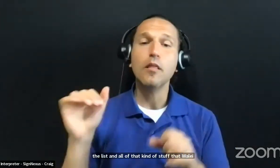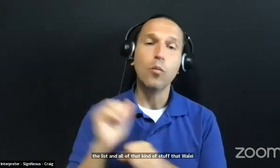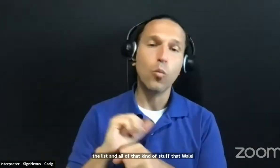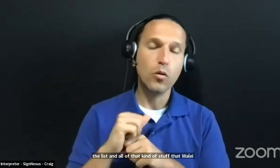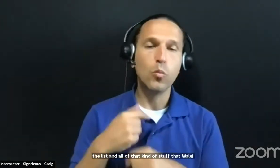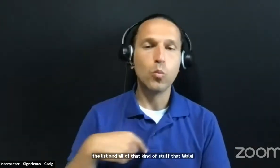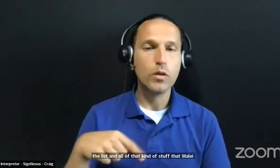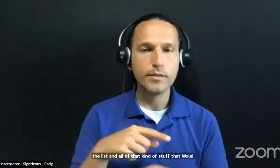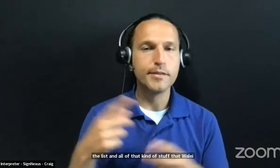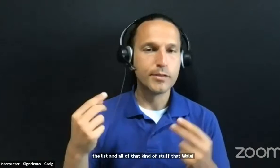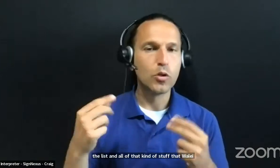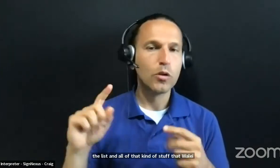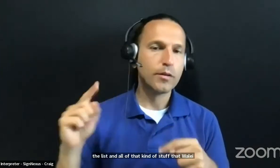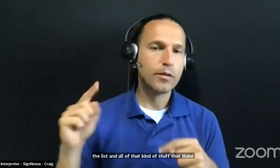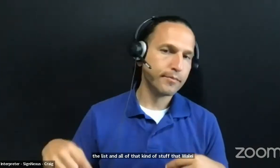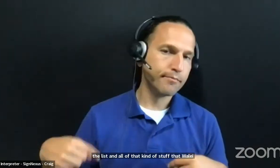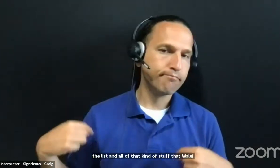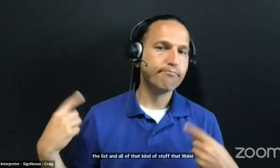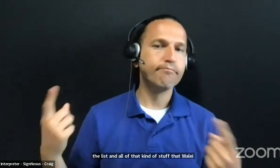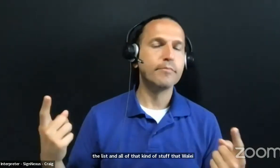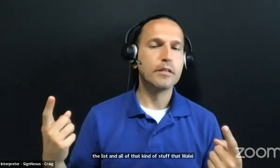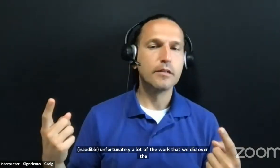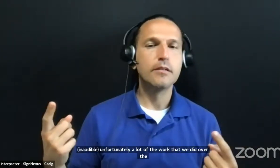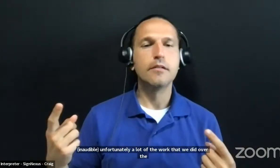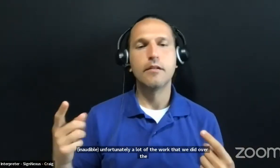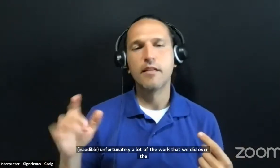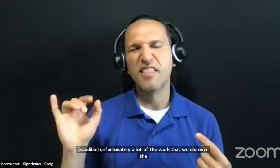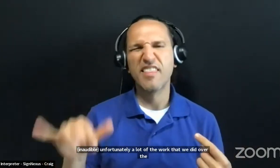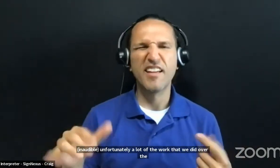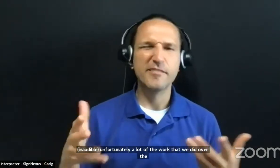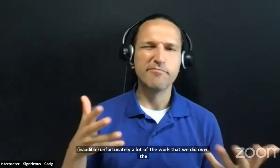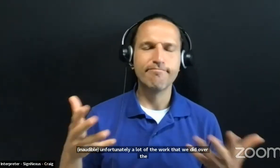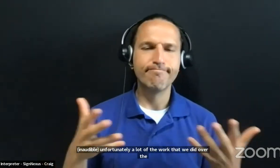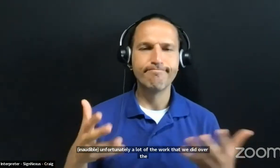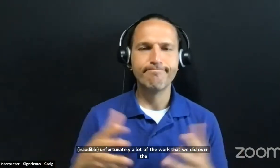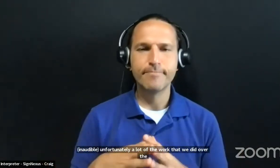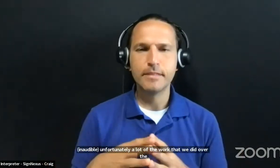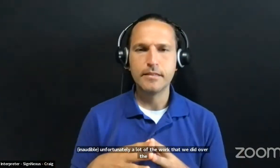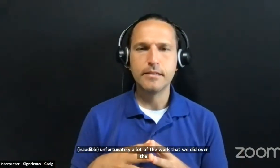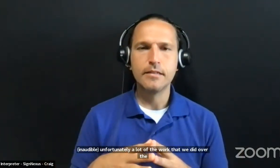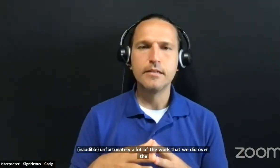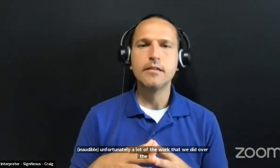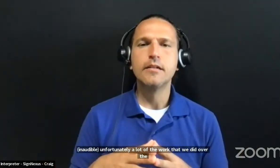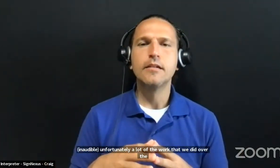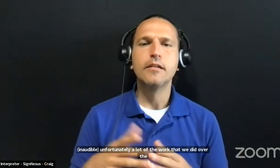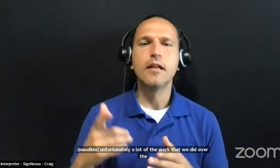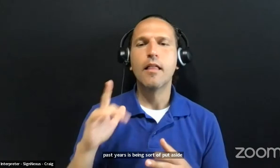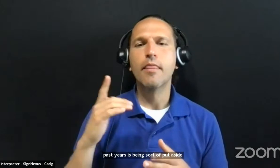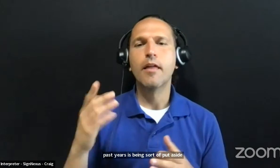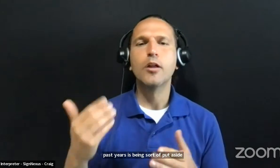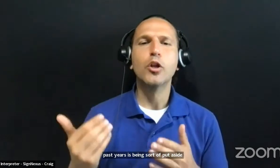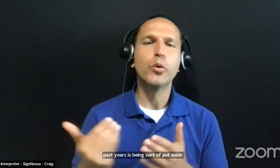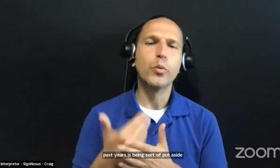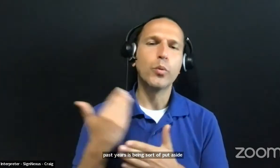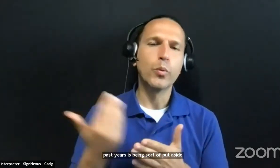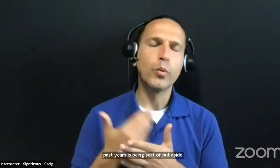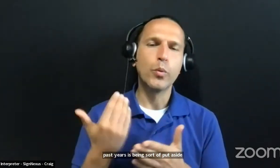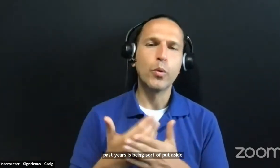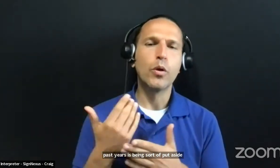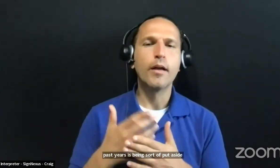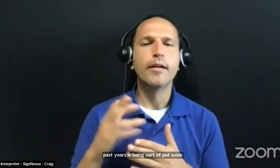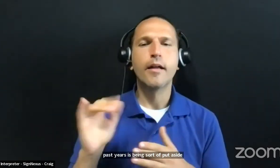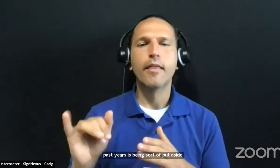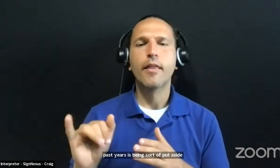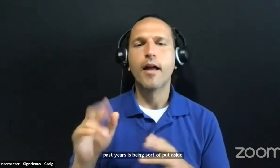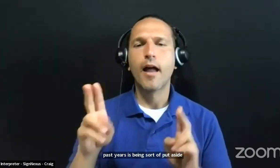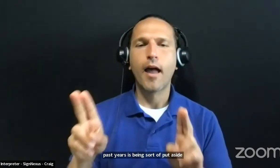did over the past years is being sort of put aside for a new